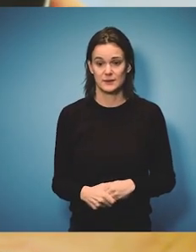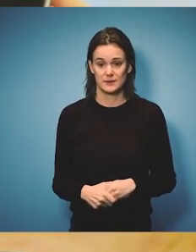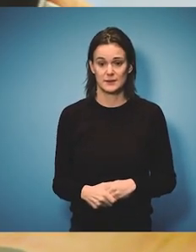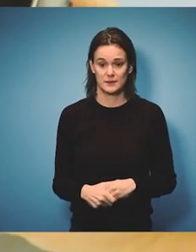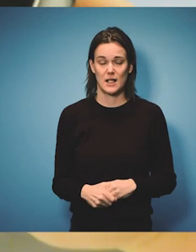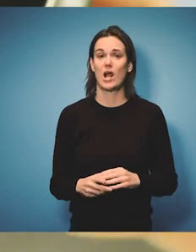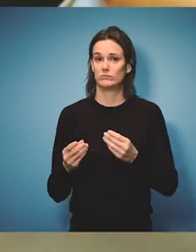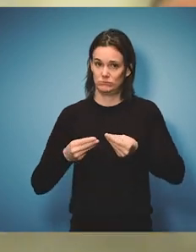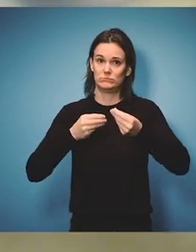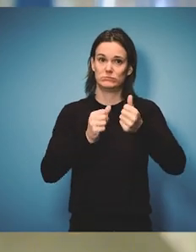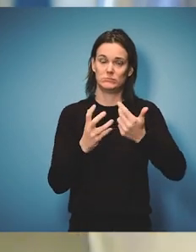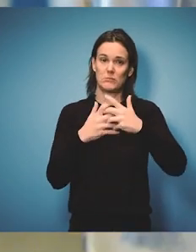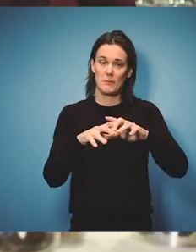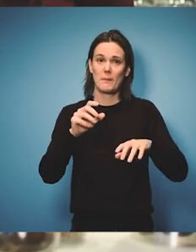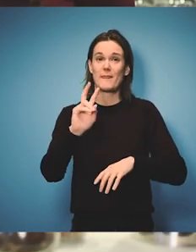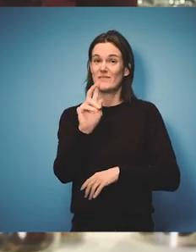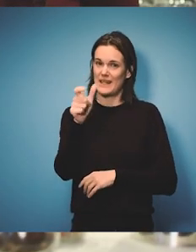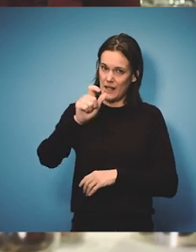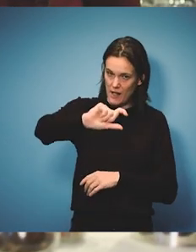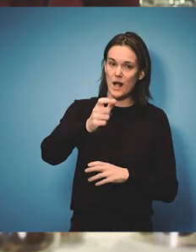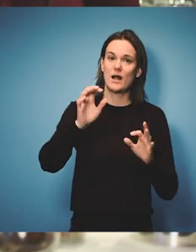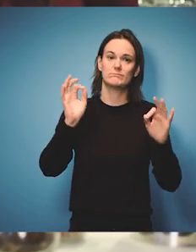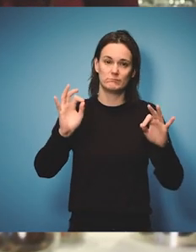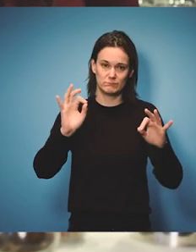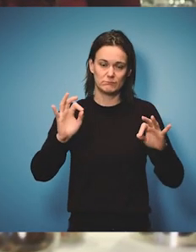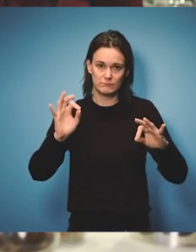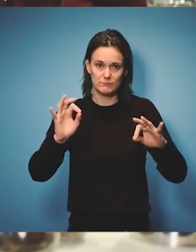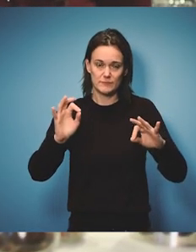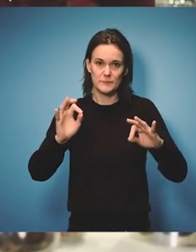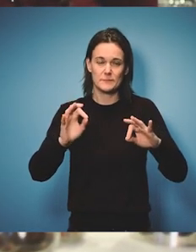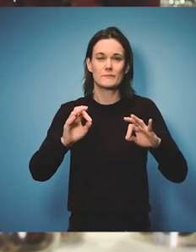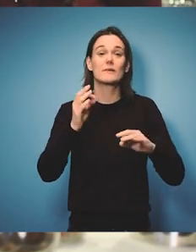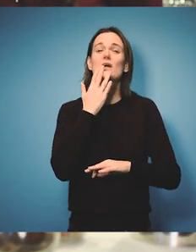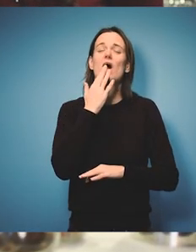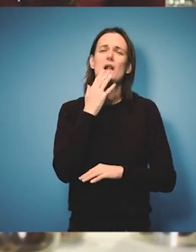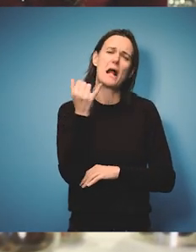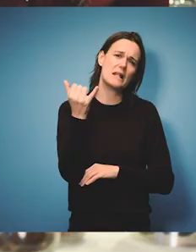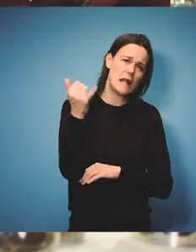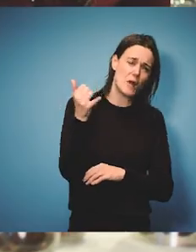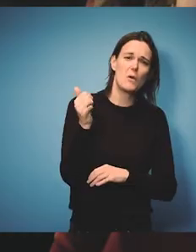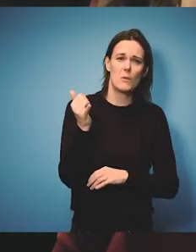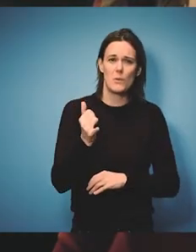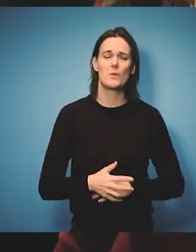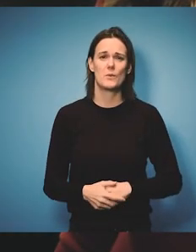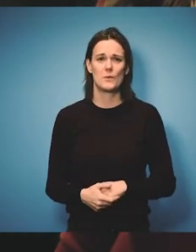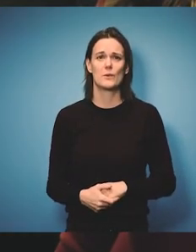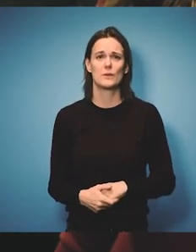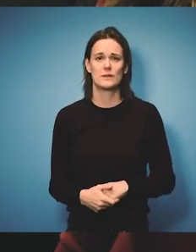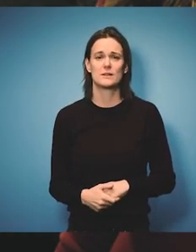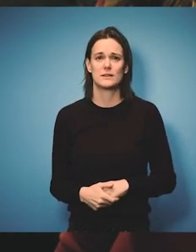So the egg yolks have been incorporated with the sugar. We added a little bit of vanilla into there as well. Okay, so it should be nice and pale yellow. And